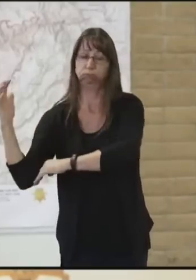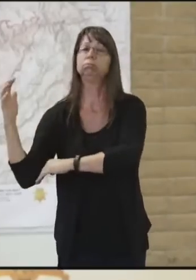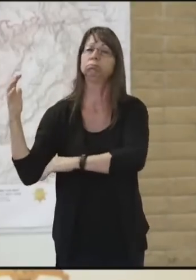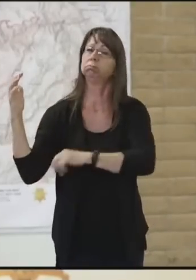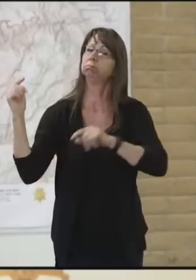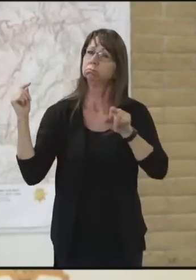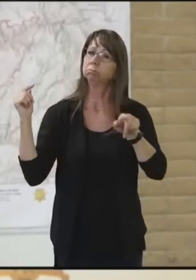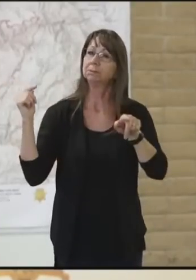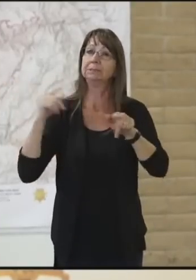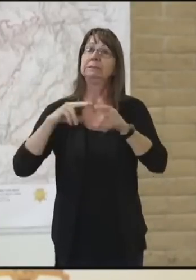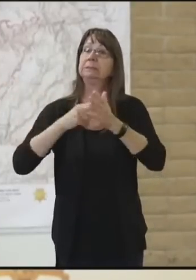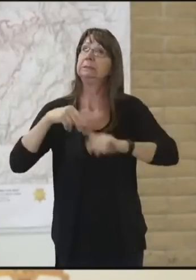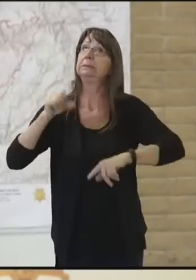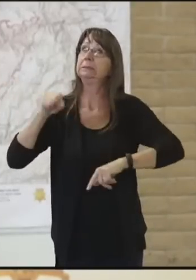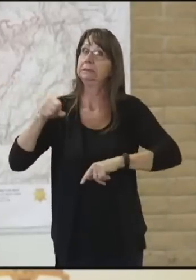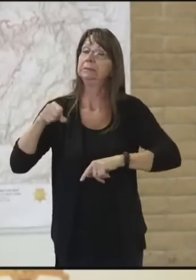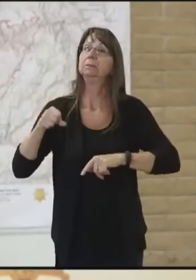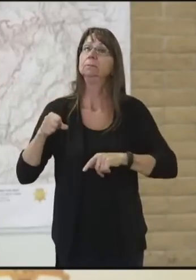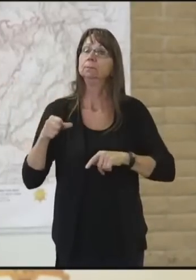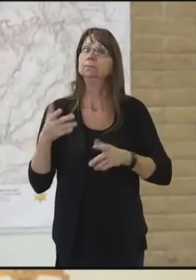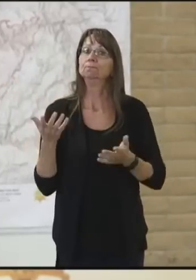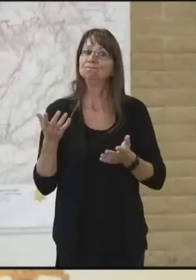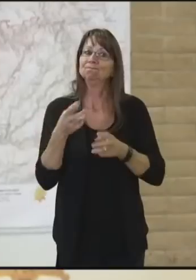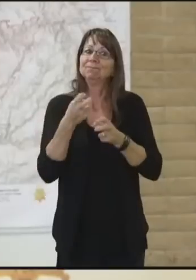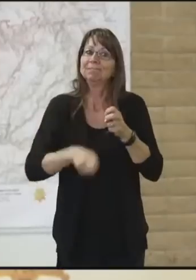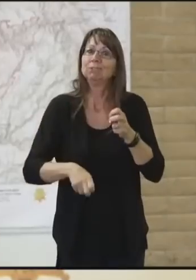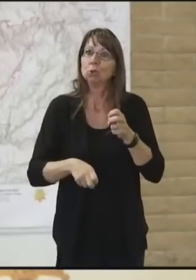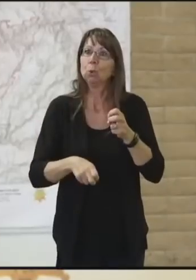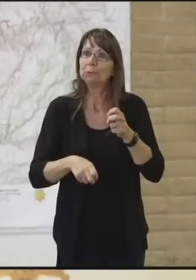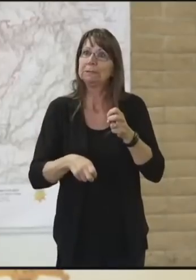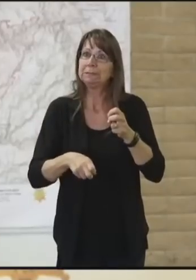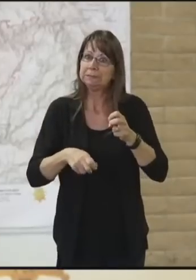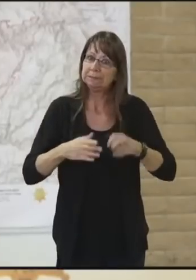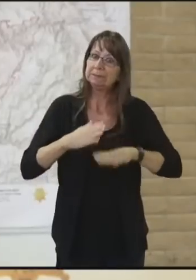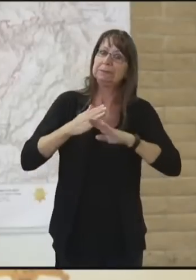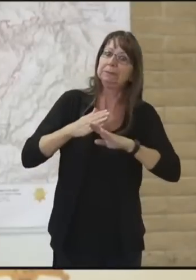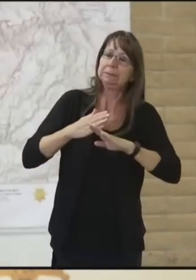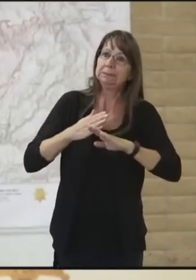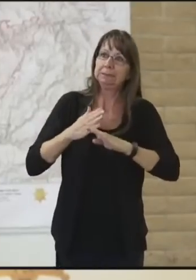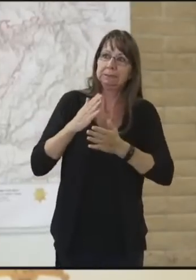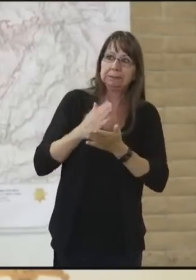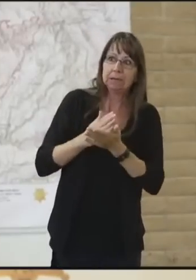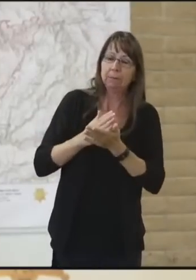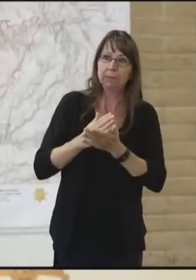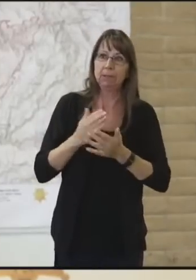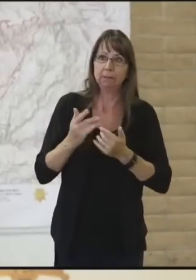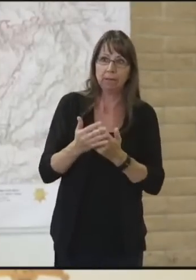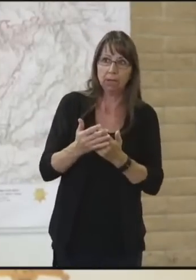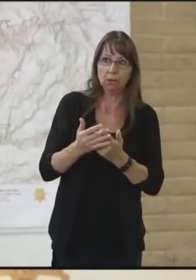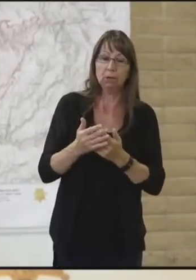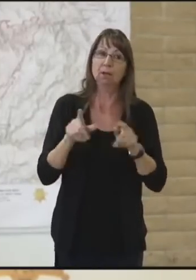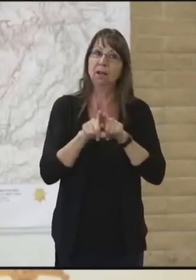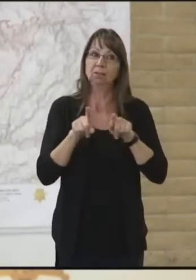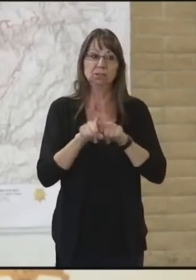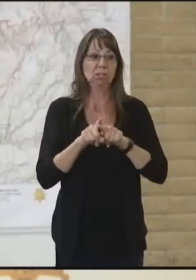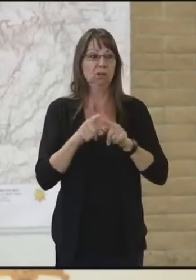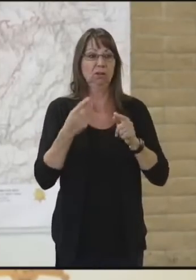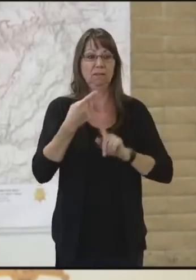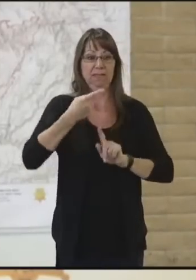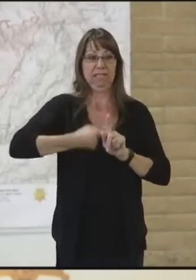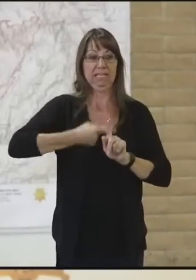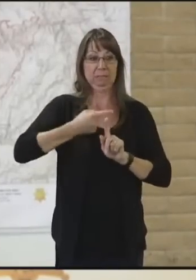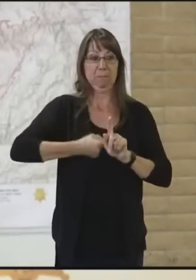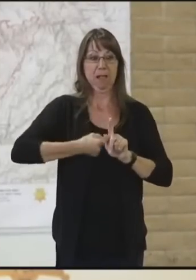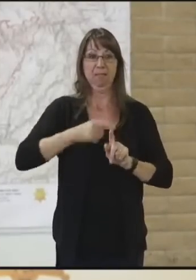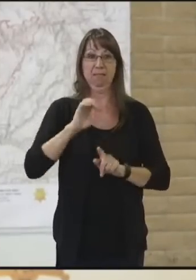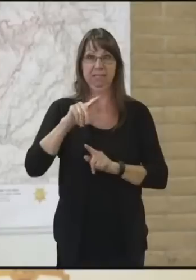that does cause difficulty in suppressing fires. We are also in September, and so we've had a